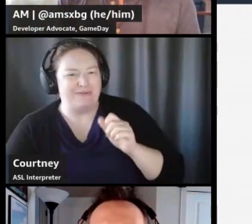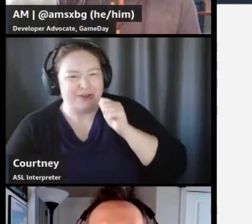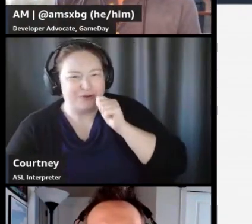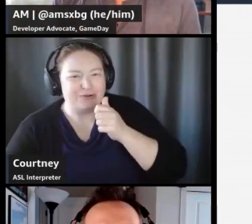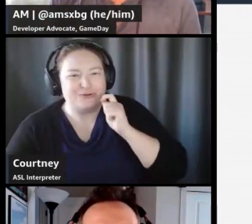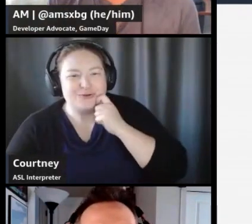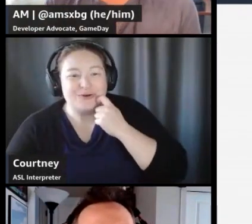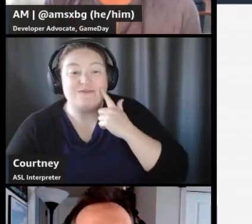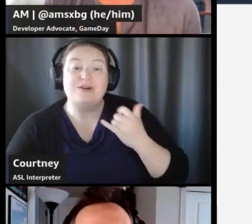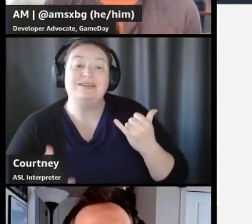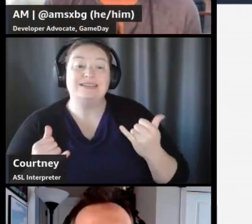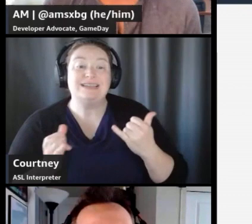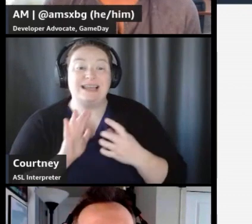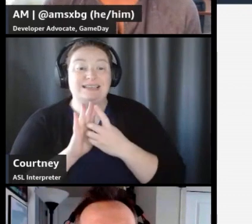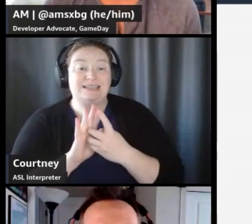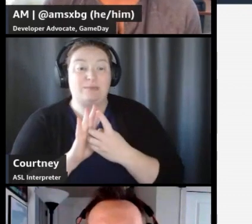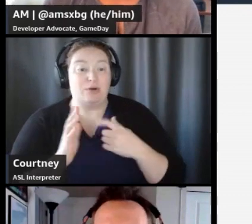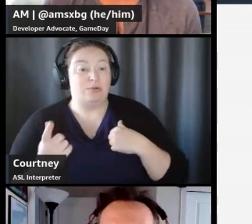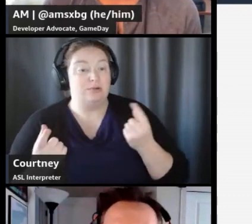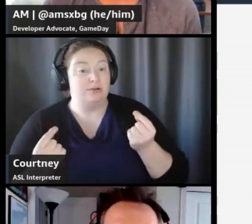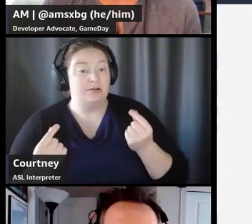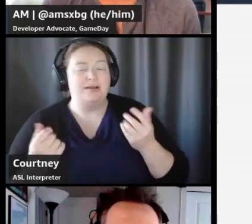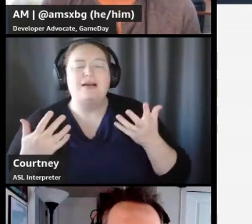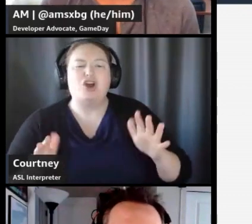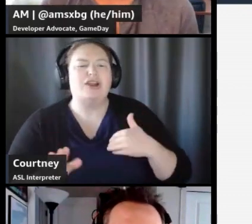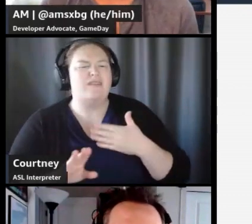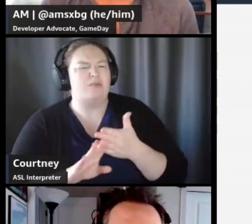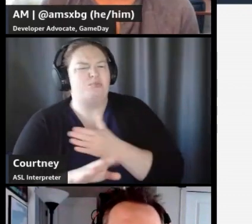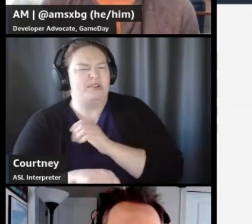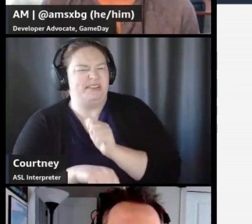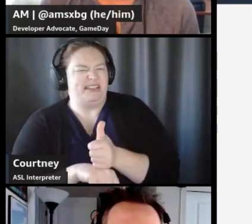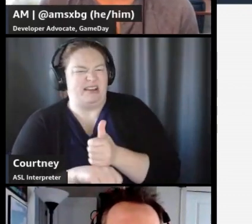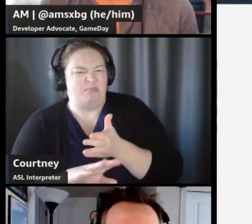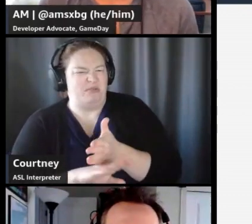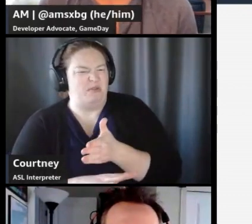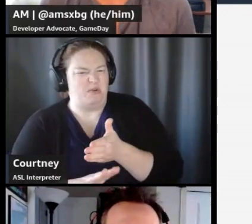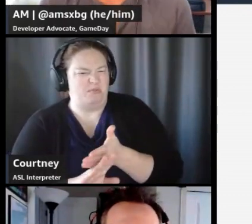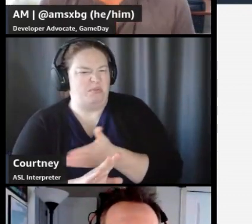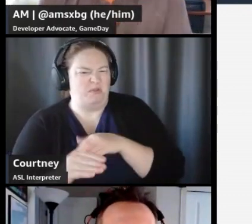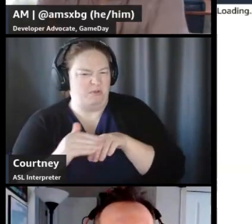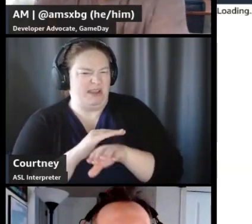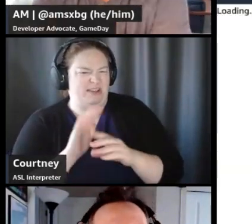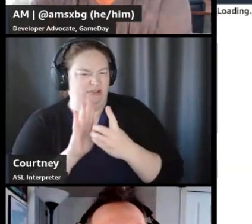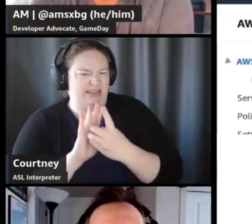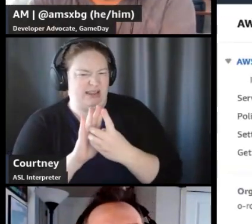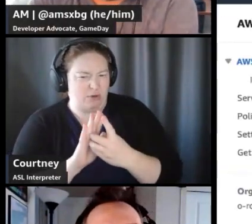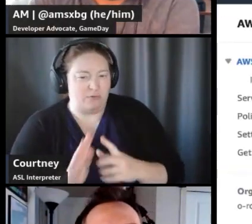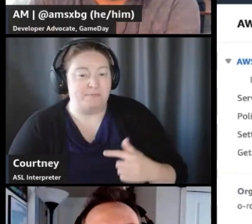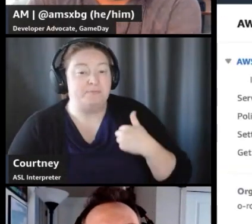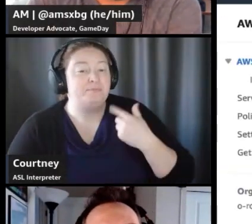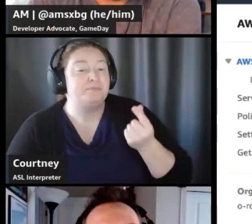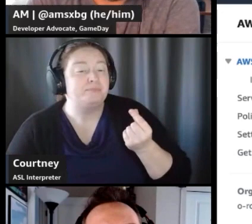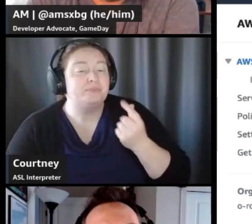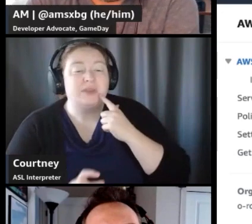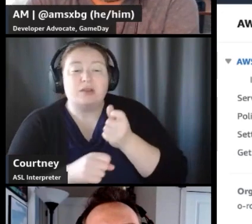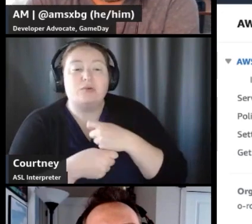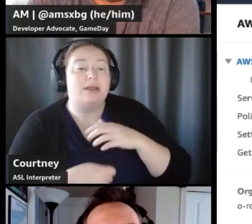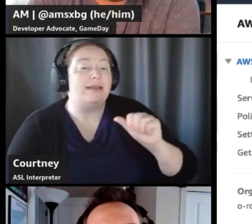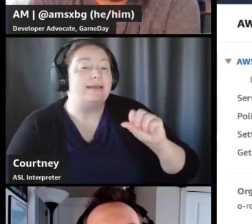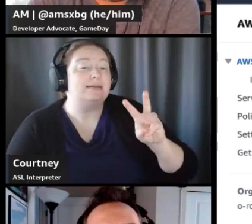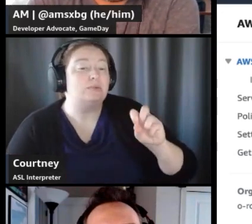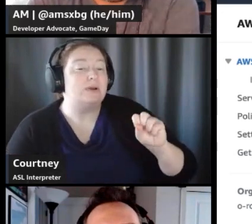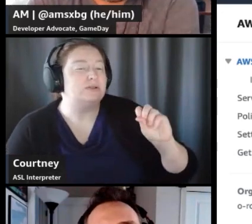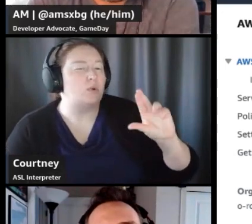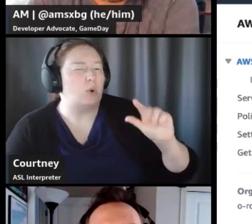what I've done is I've kind of like already had like a pre-setup before we entered the demo. So what I have done is I created like an AWS